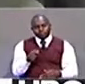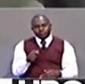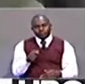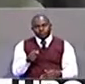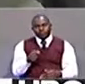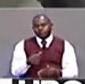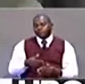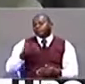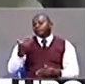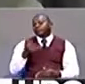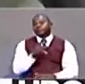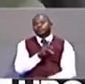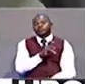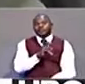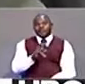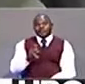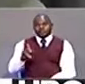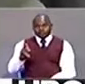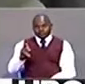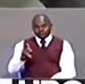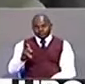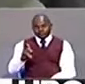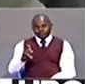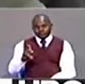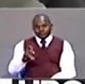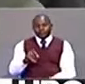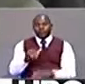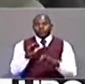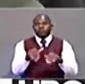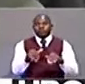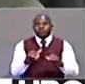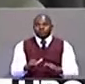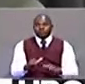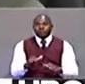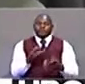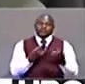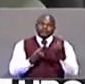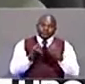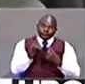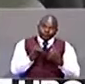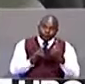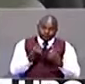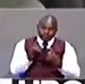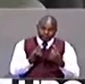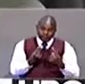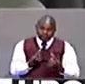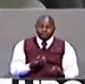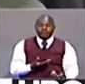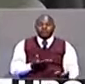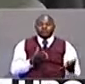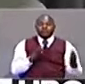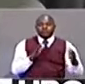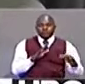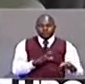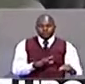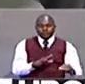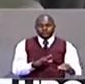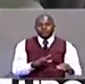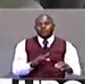the previous week when they were burying or mourning the